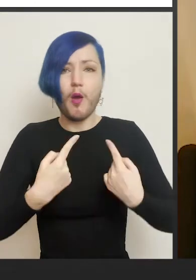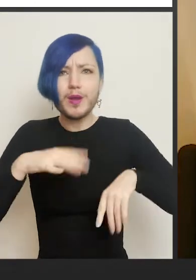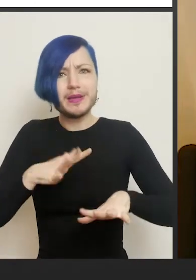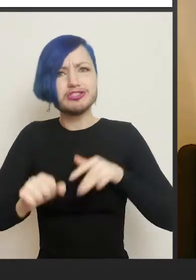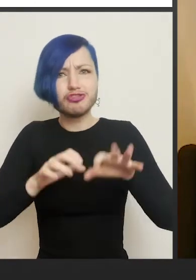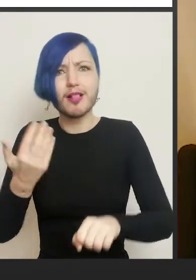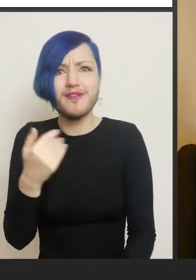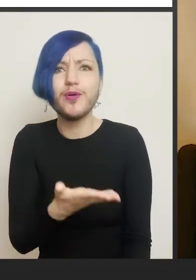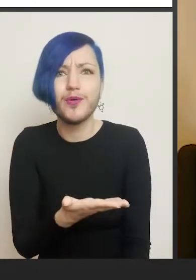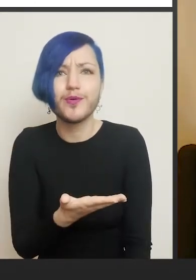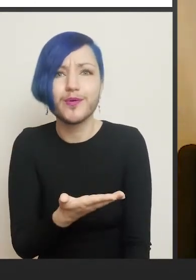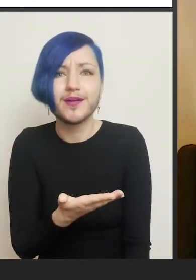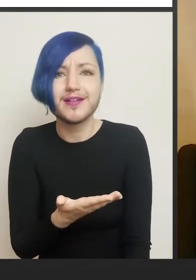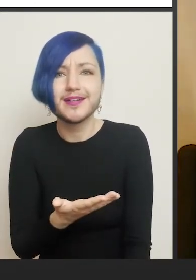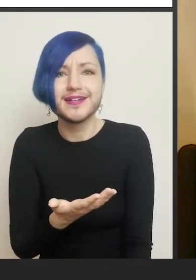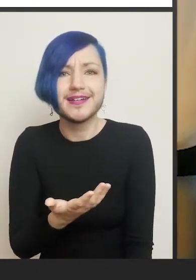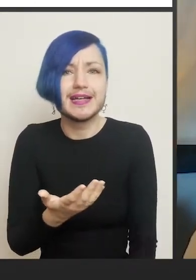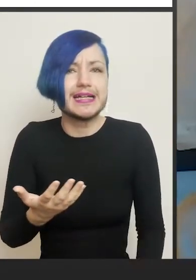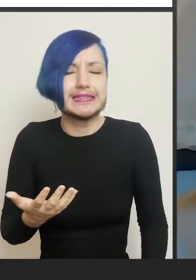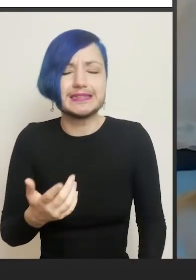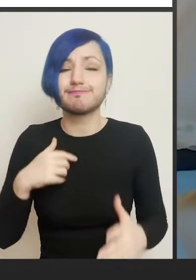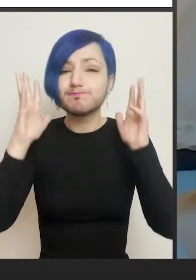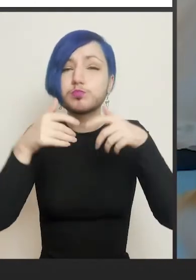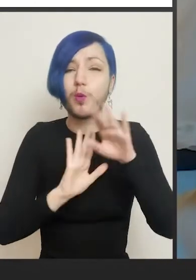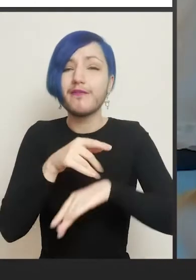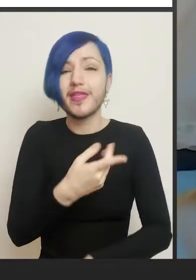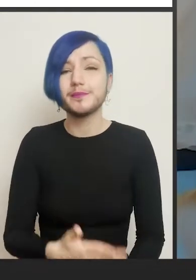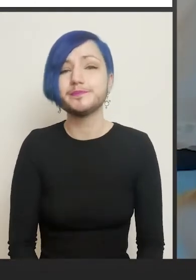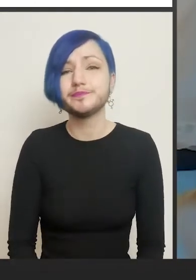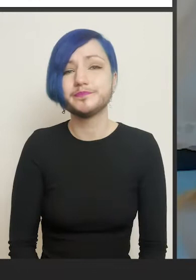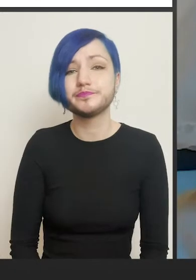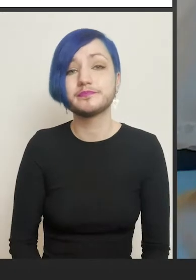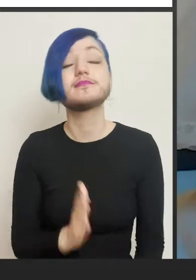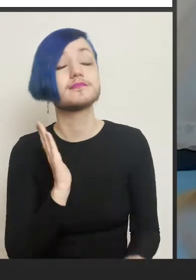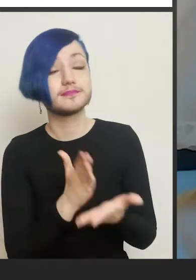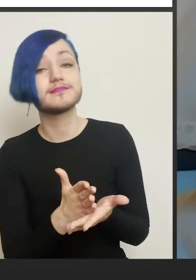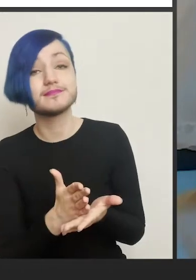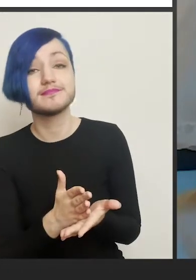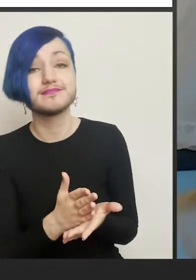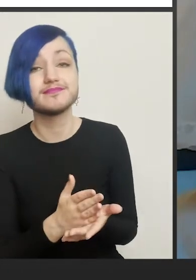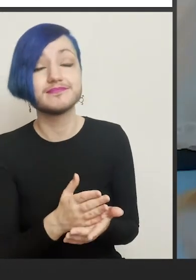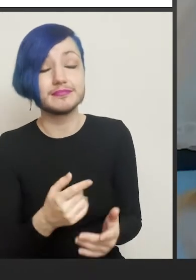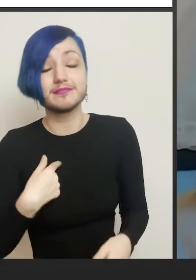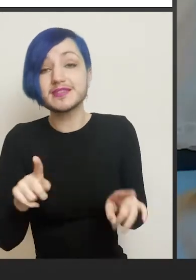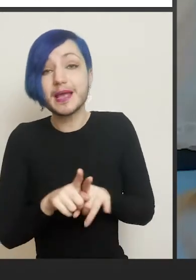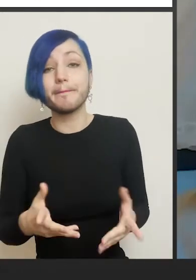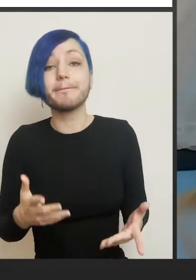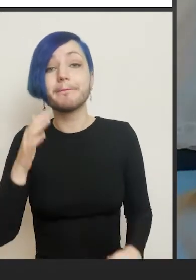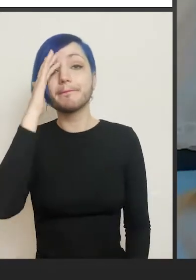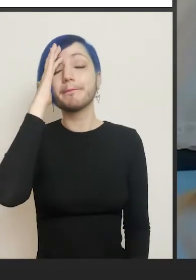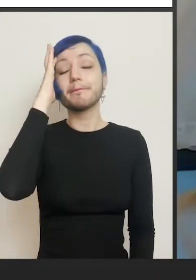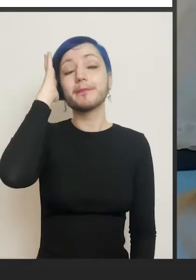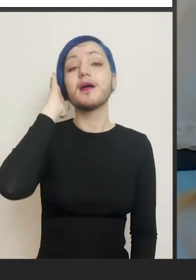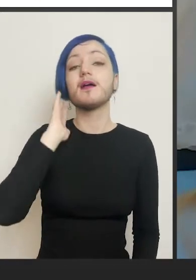we found so difficult before. Yeah, absolutely. And I have to say, I'm the same. I